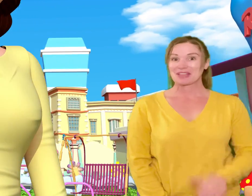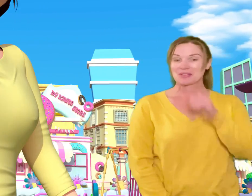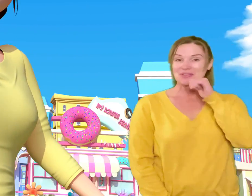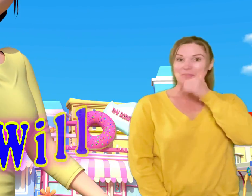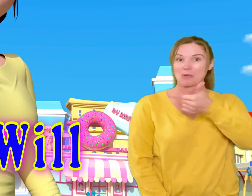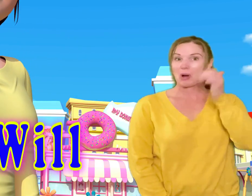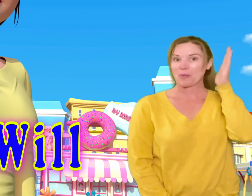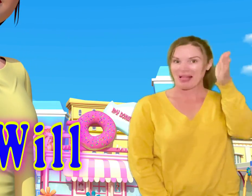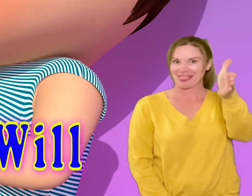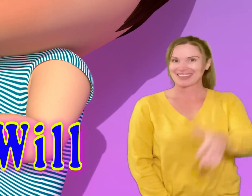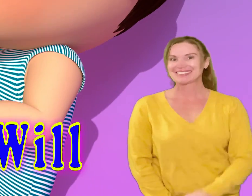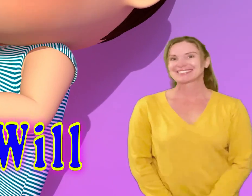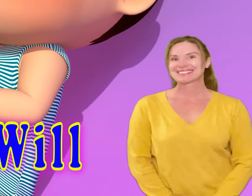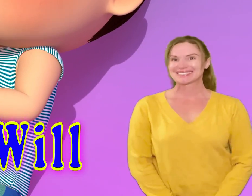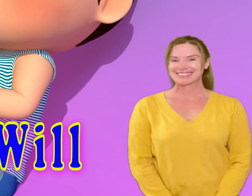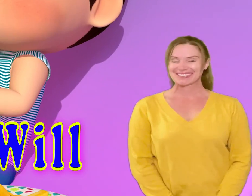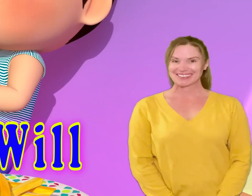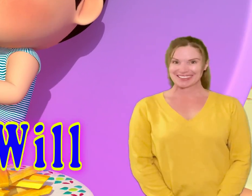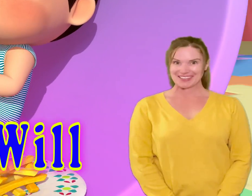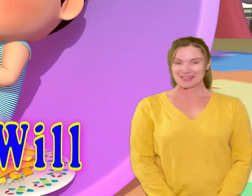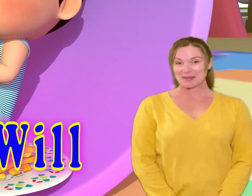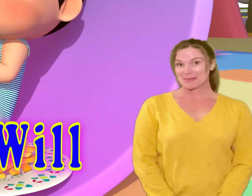cat tomorrow